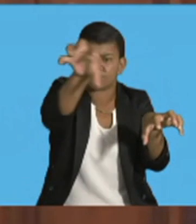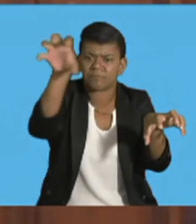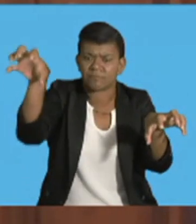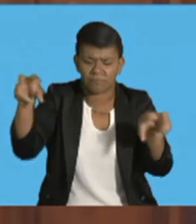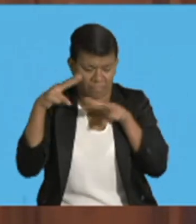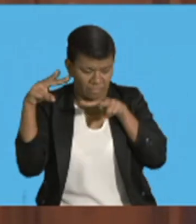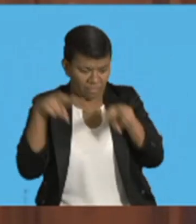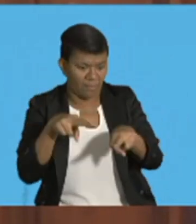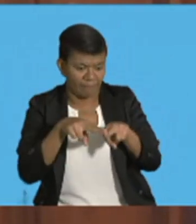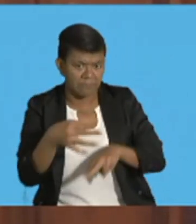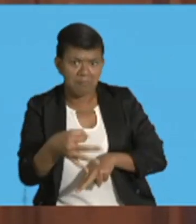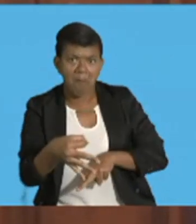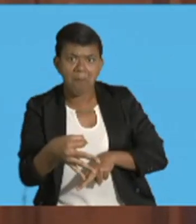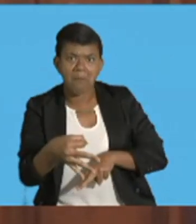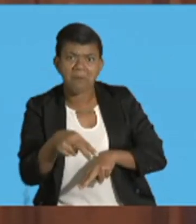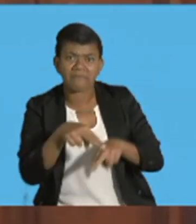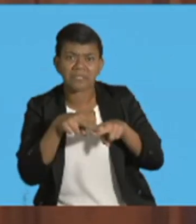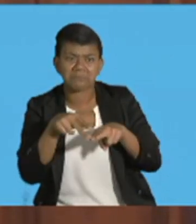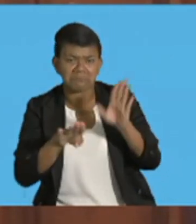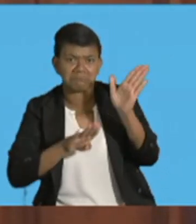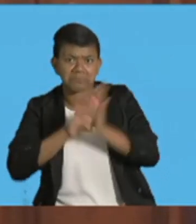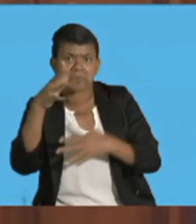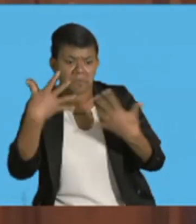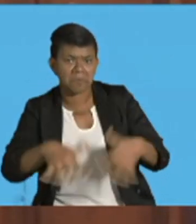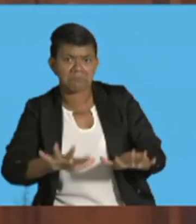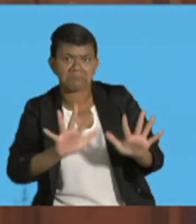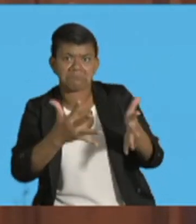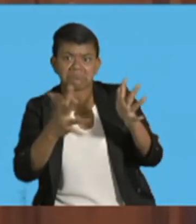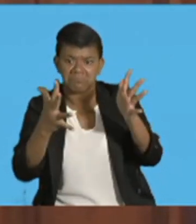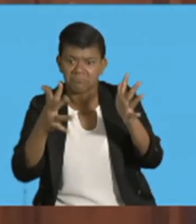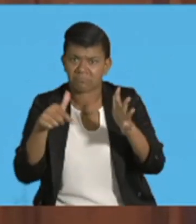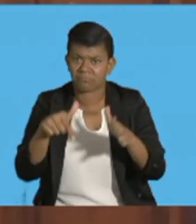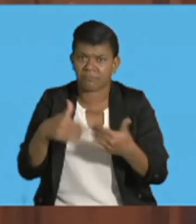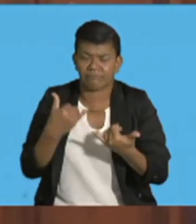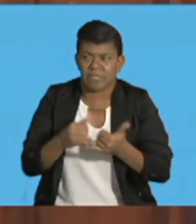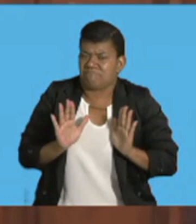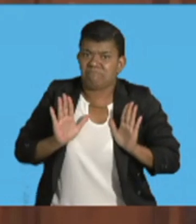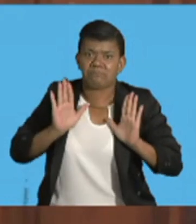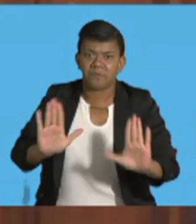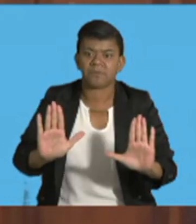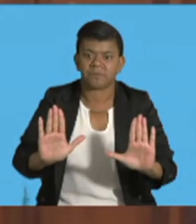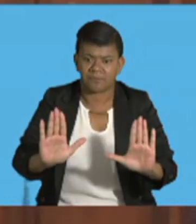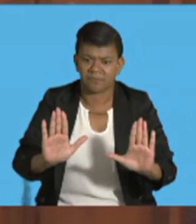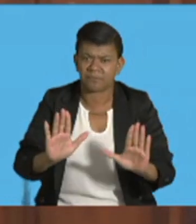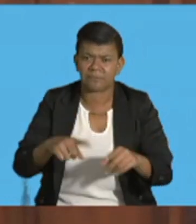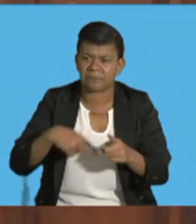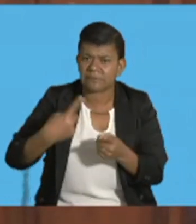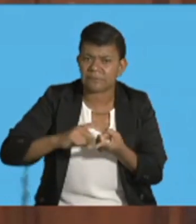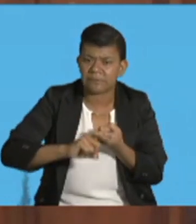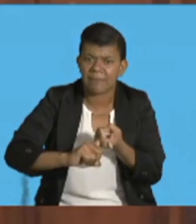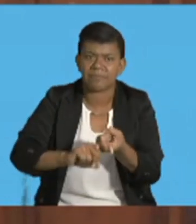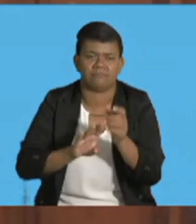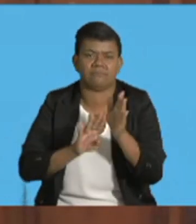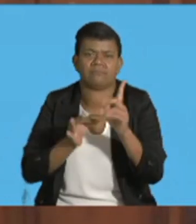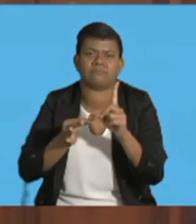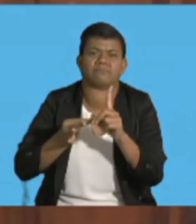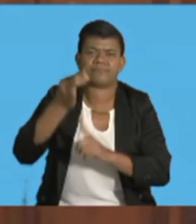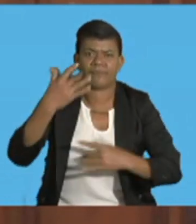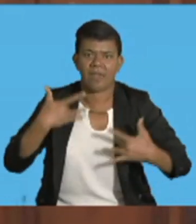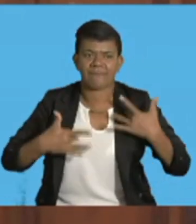law, gender equality, diversity and inclusion, fundamental freedoms and democratic values, these are the keys to